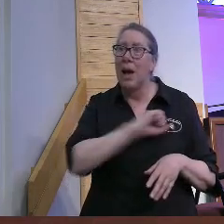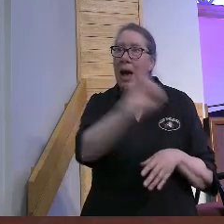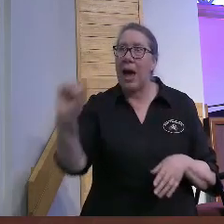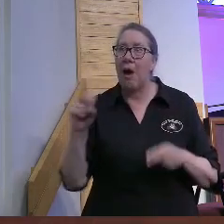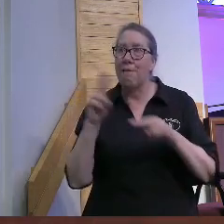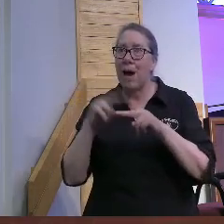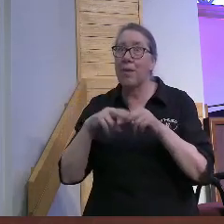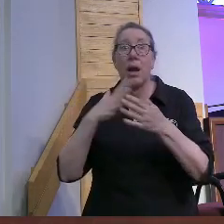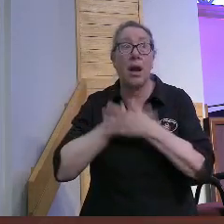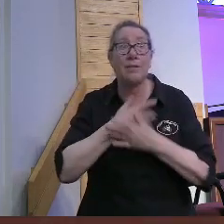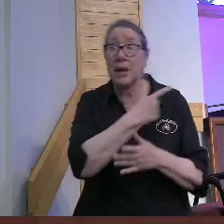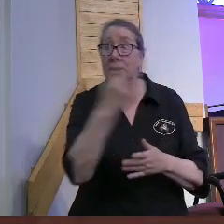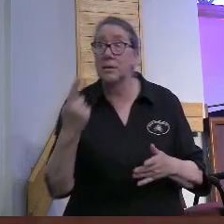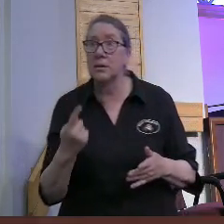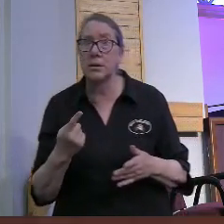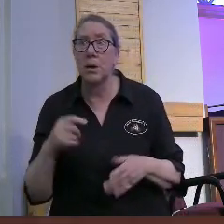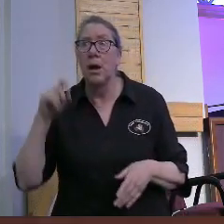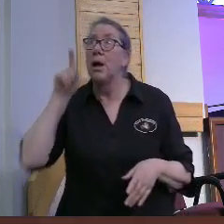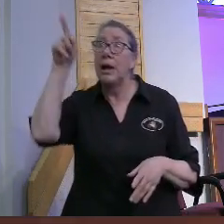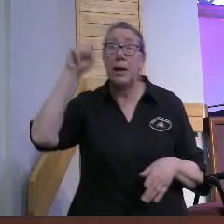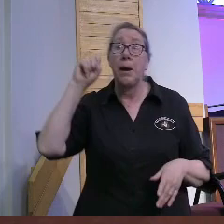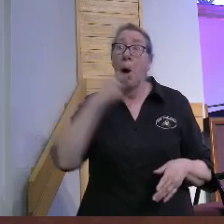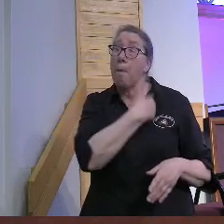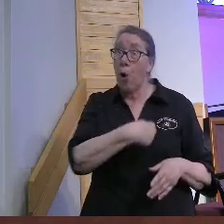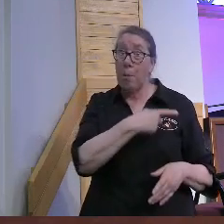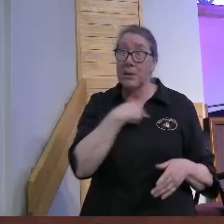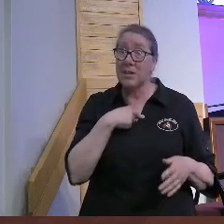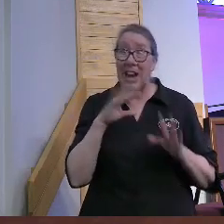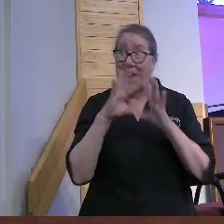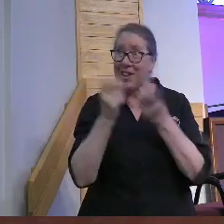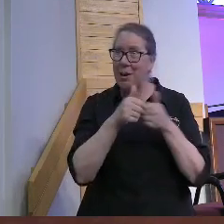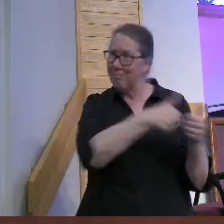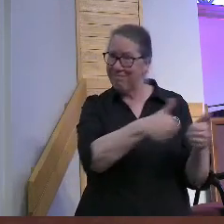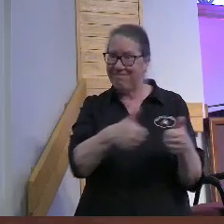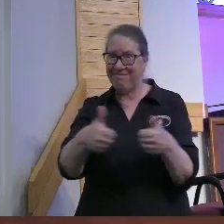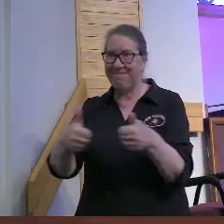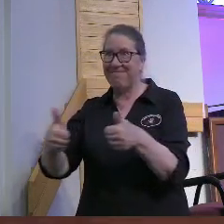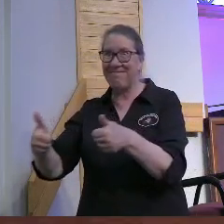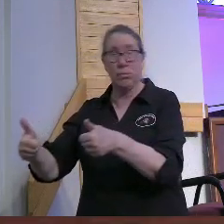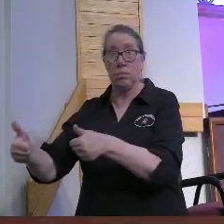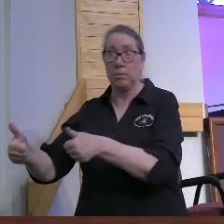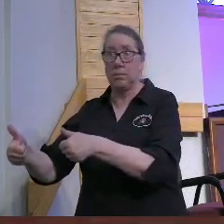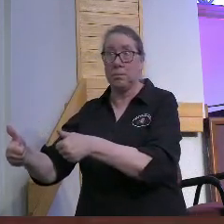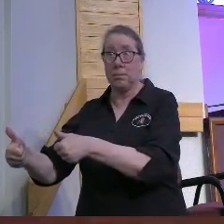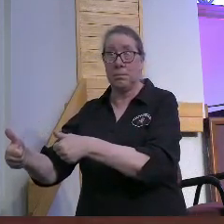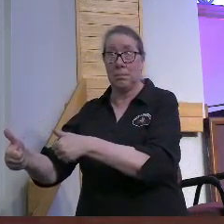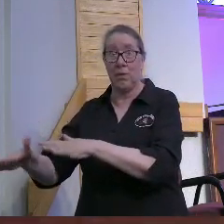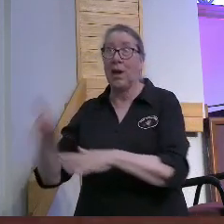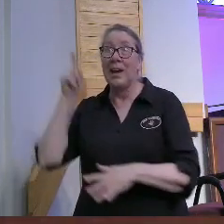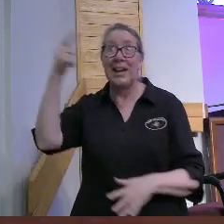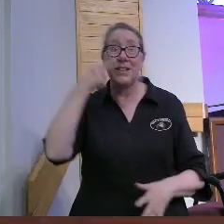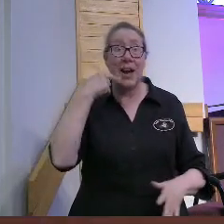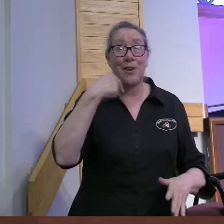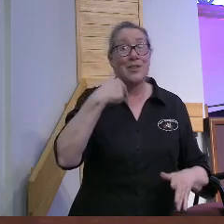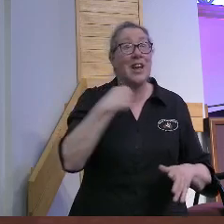us that everything's going to go exactly the way we wanted it to. He's not promising that there won't be things that we don't understand. But he tells us, he says, I